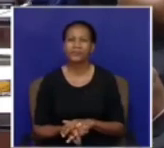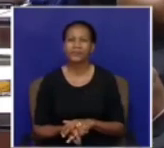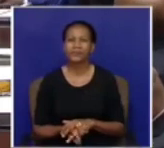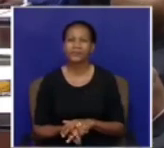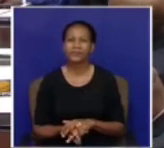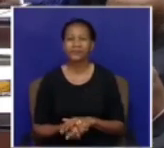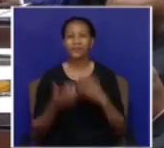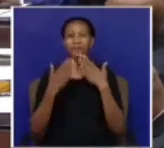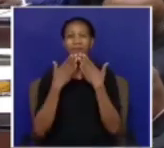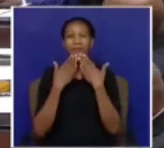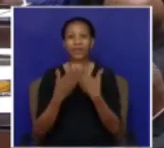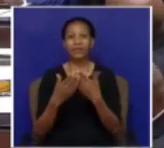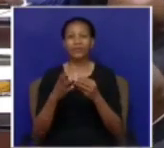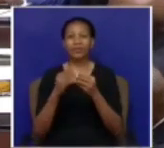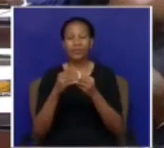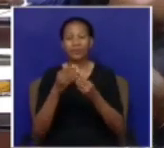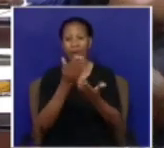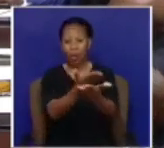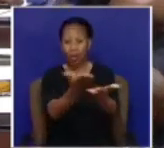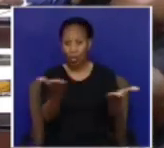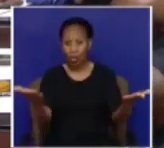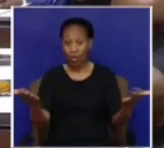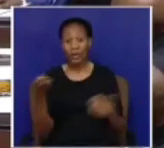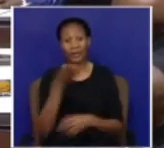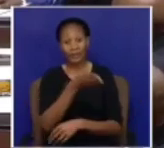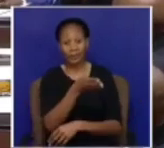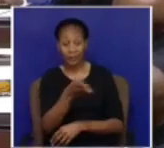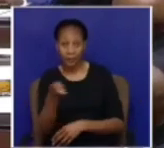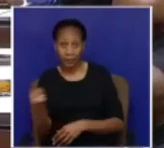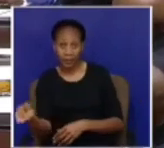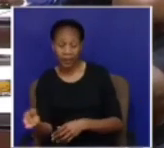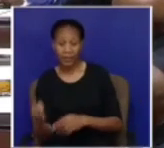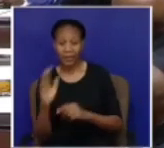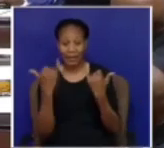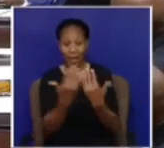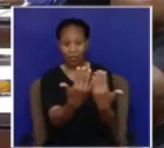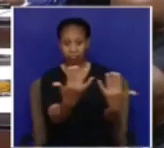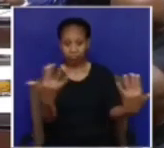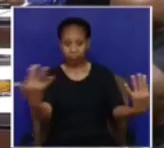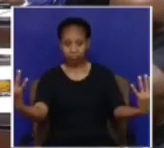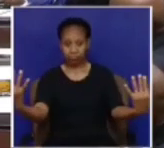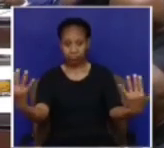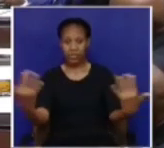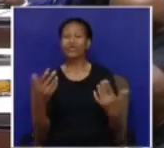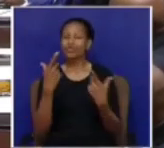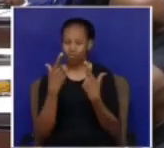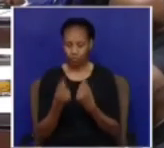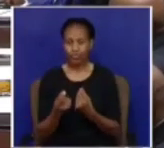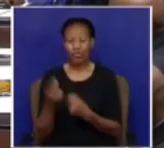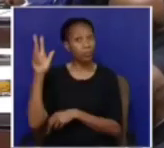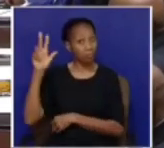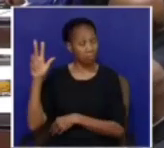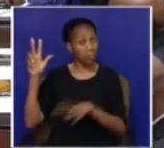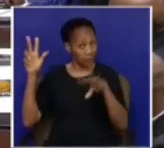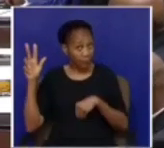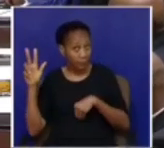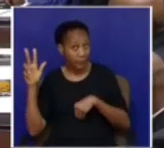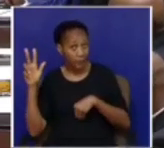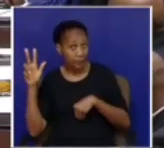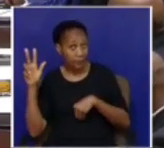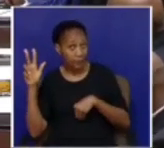Thank you very much, Honourable Member. All of you present and in front of me do indeed take an oath